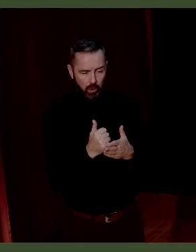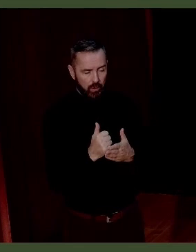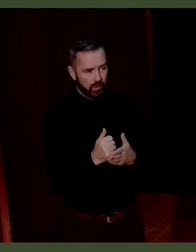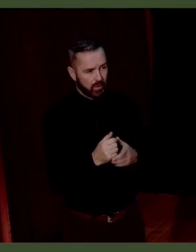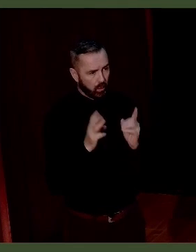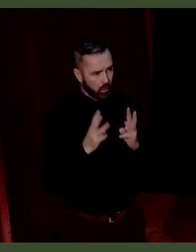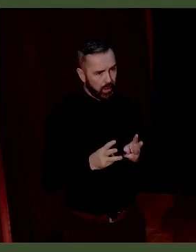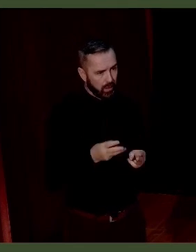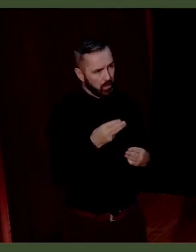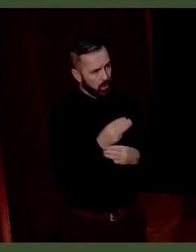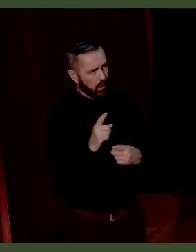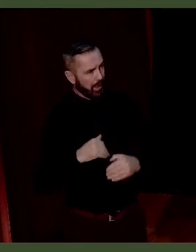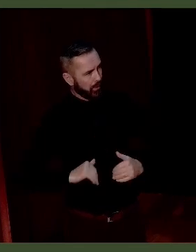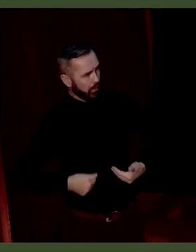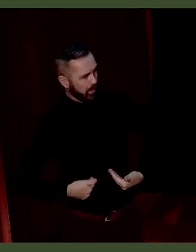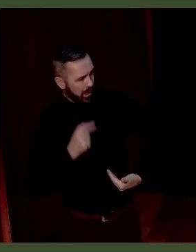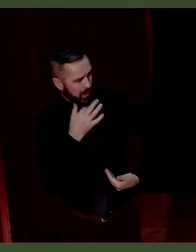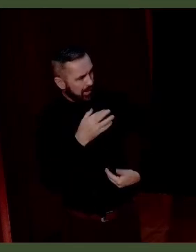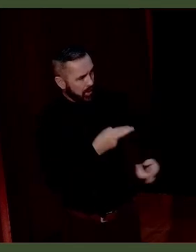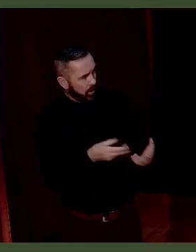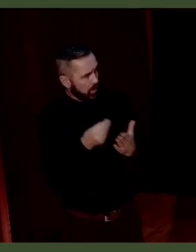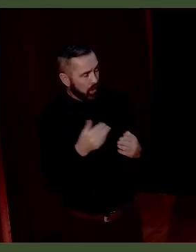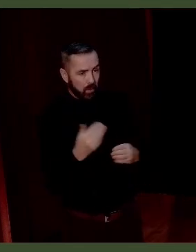and the hungry. But if you're